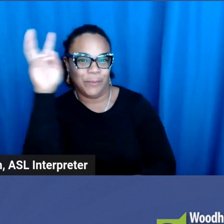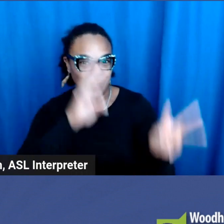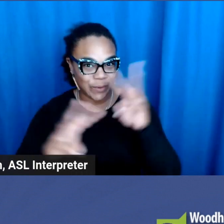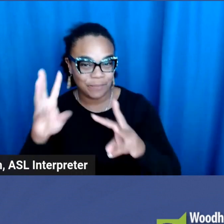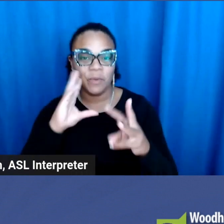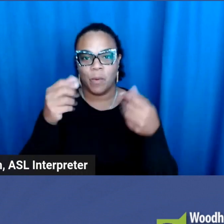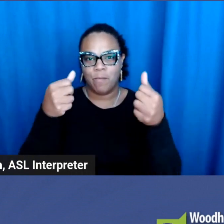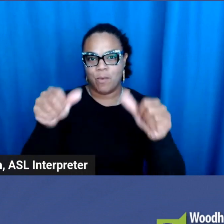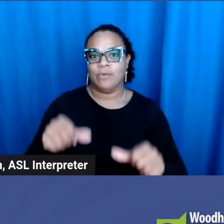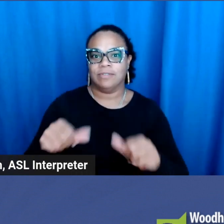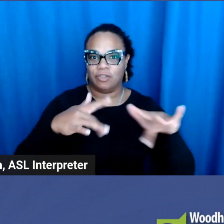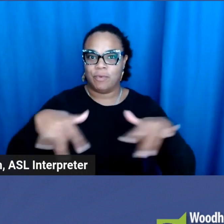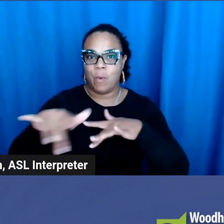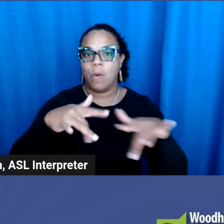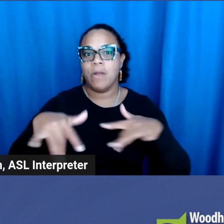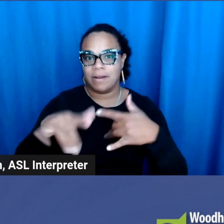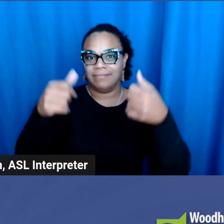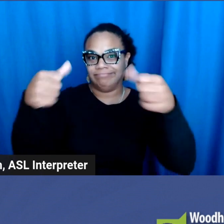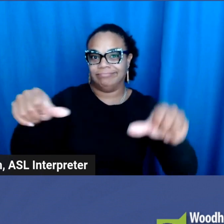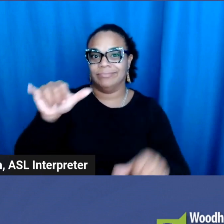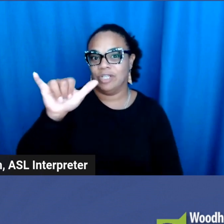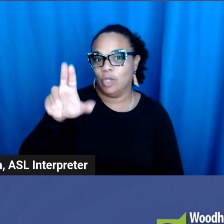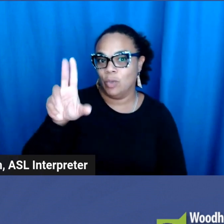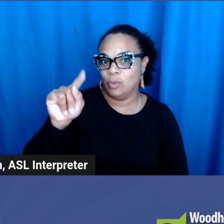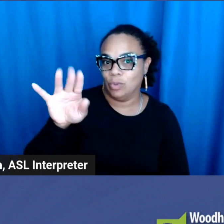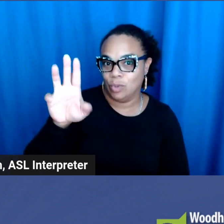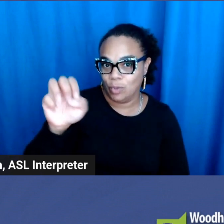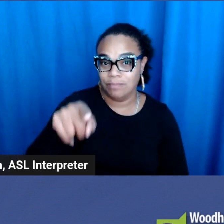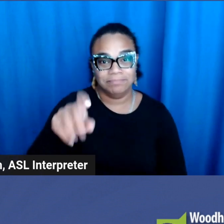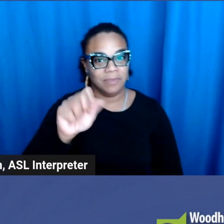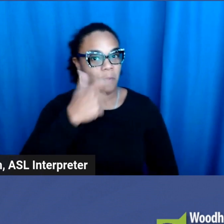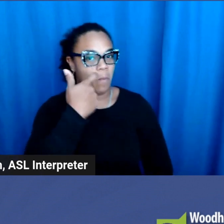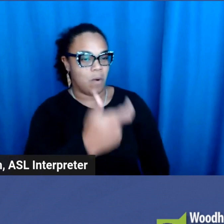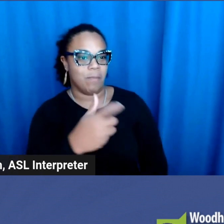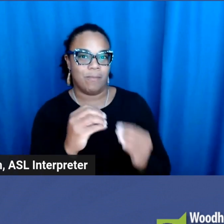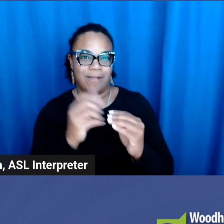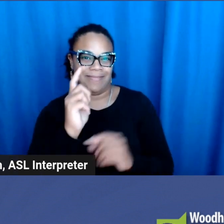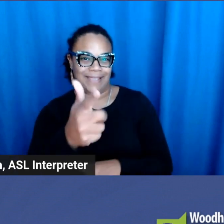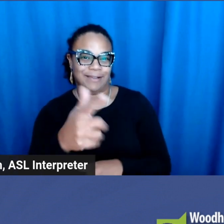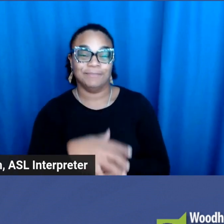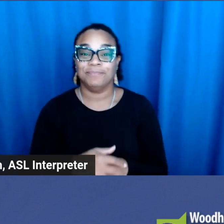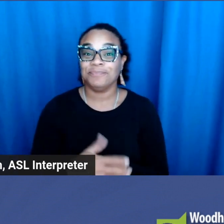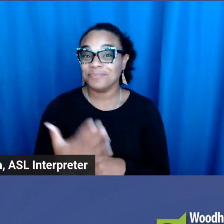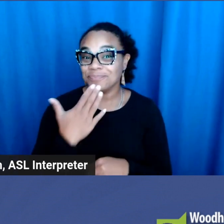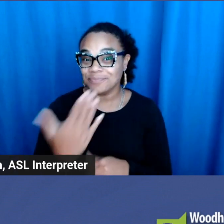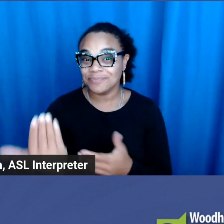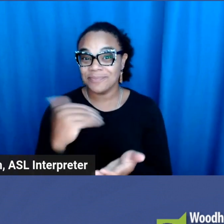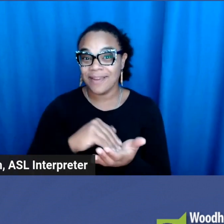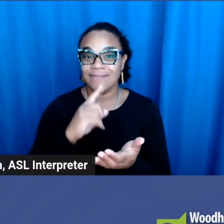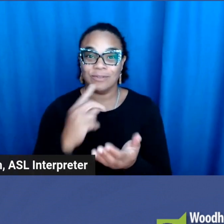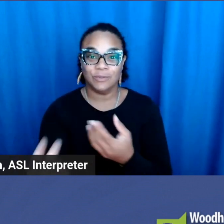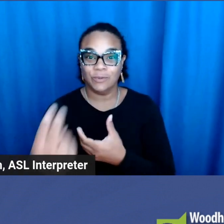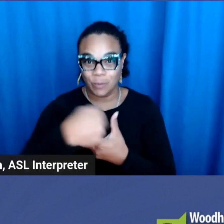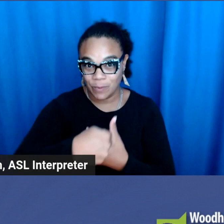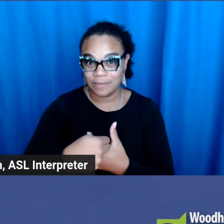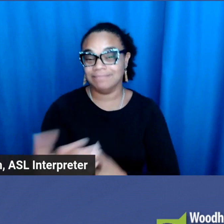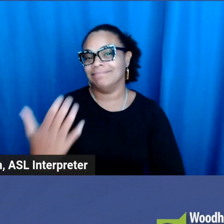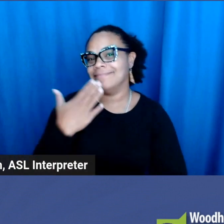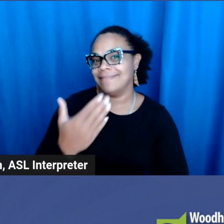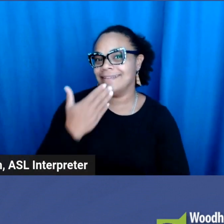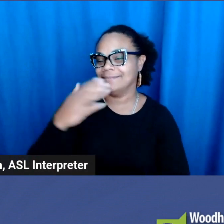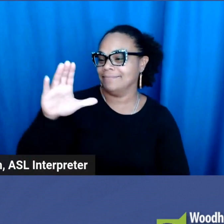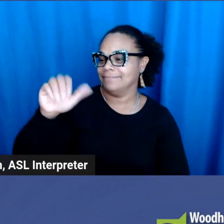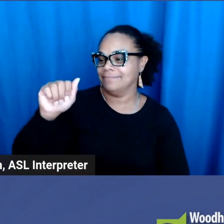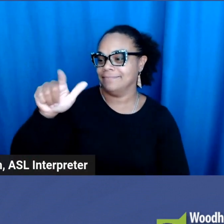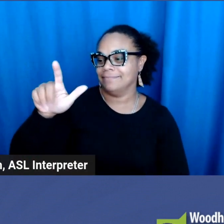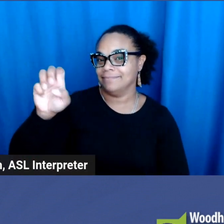of this to our YouTube page so you can catch it at a later date. So thanks again, everybody, for being here. Thanks to Kaylee